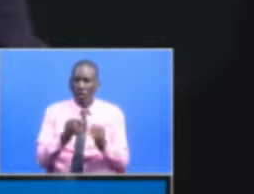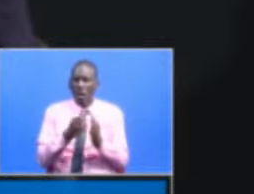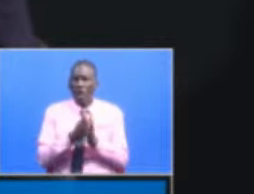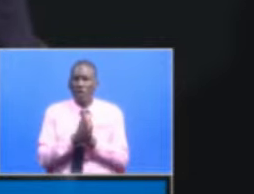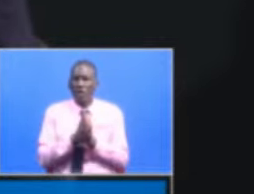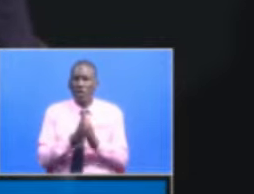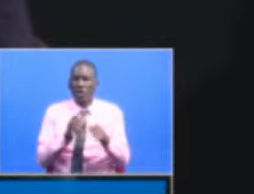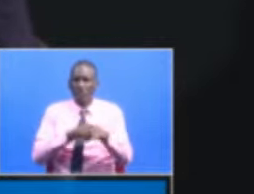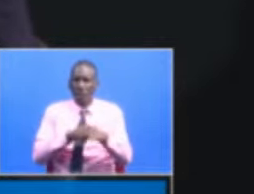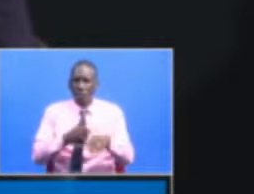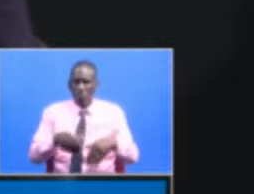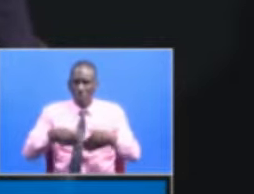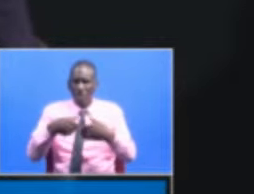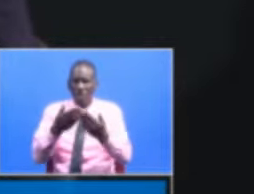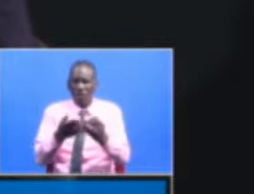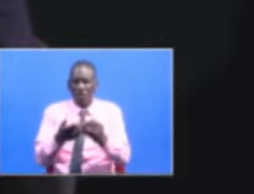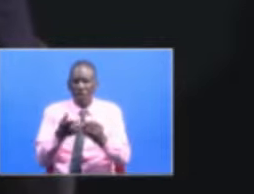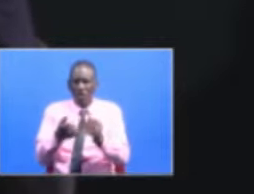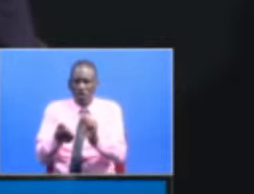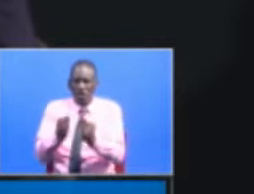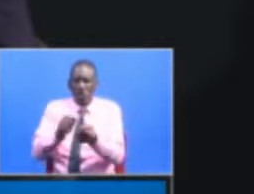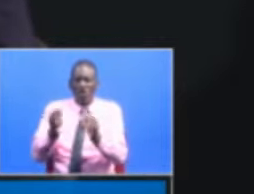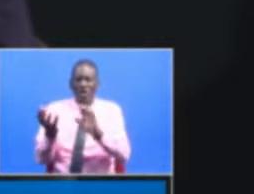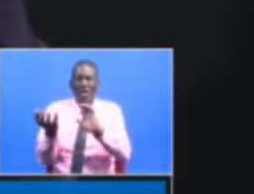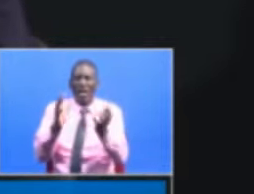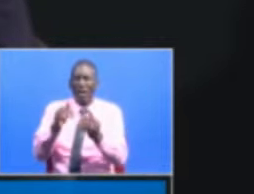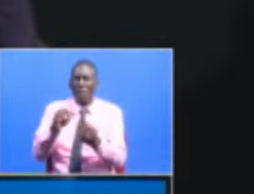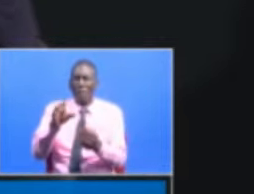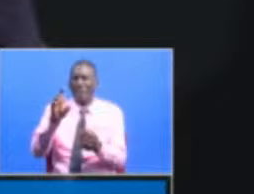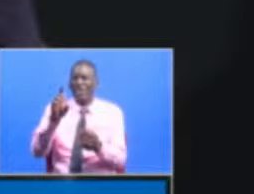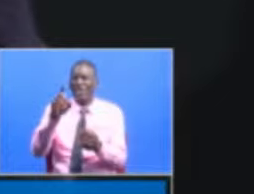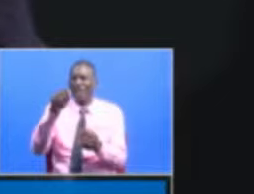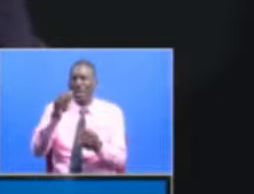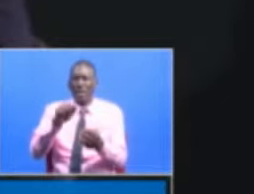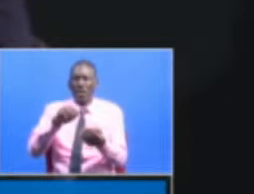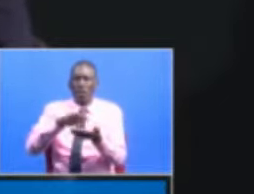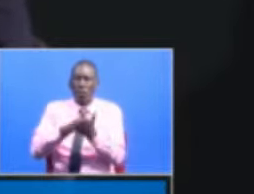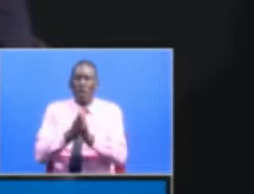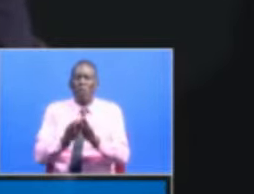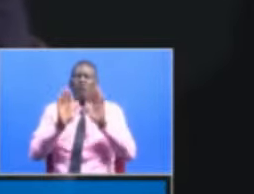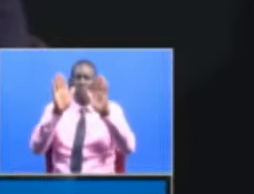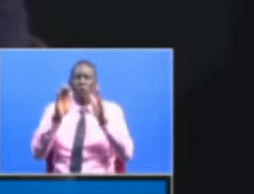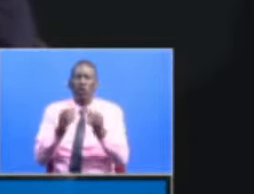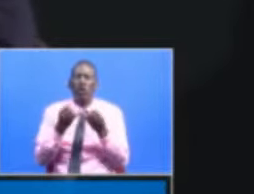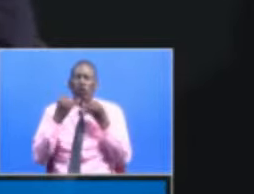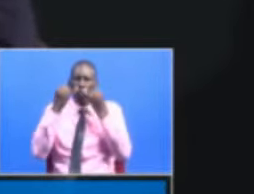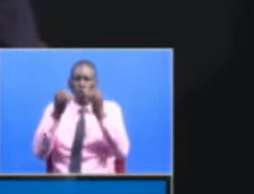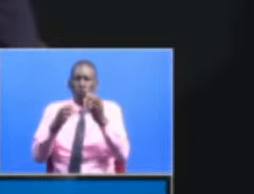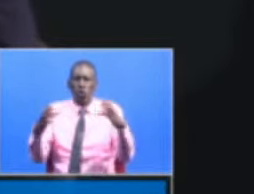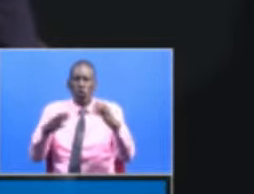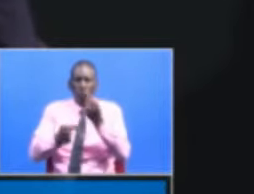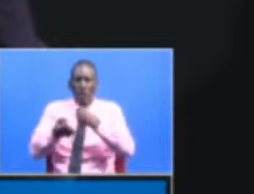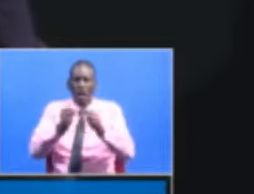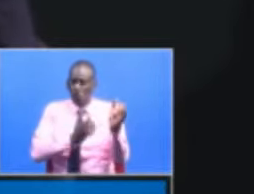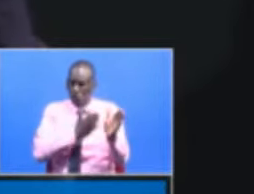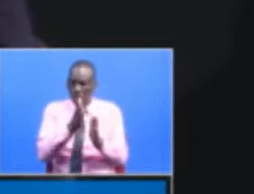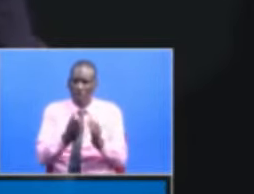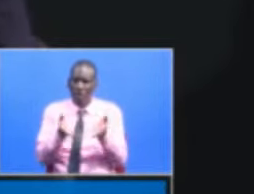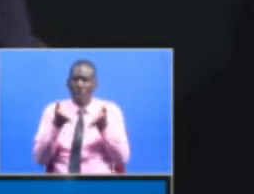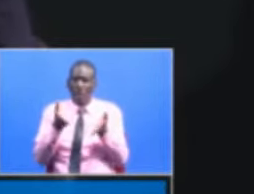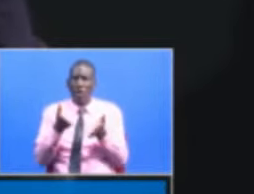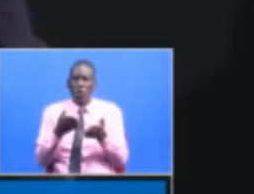actually translate climatic data into useful information for community action planning, we come with the